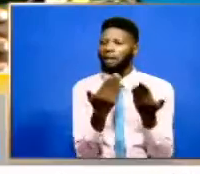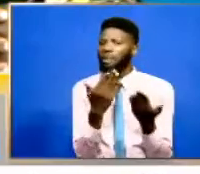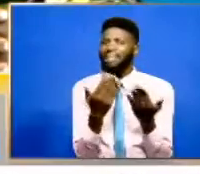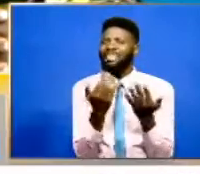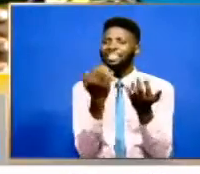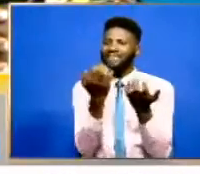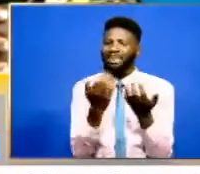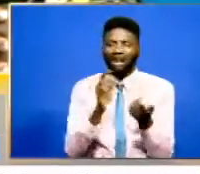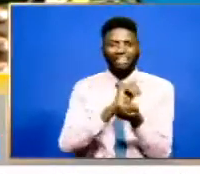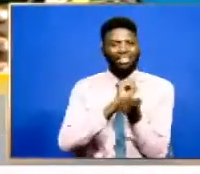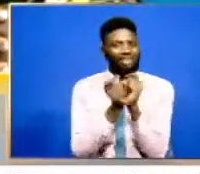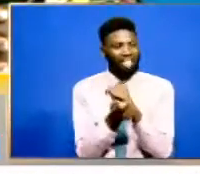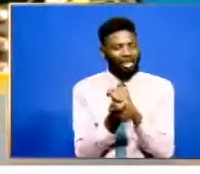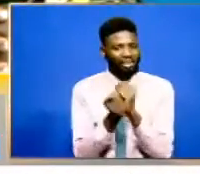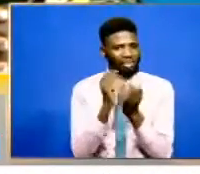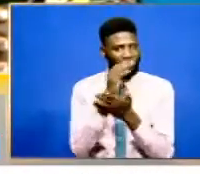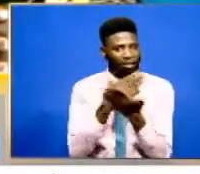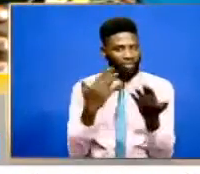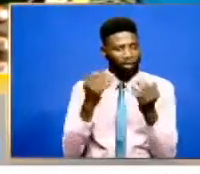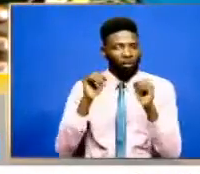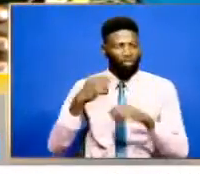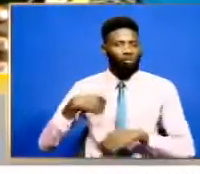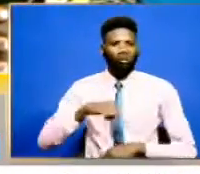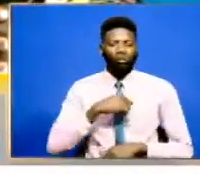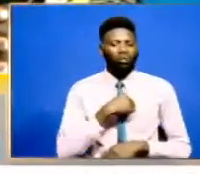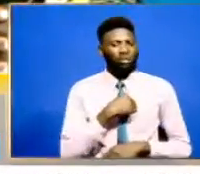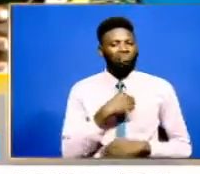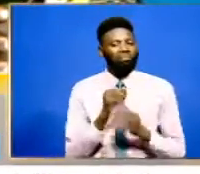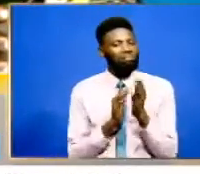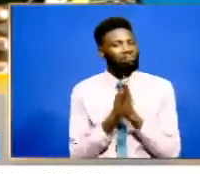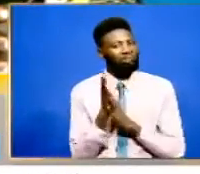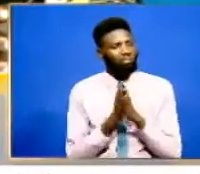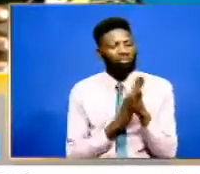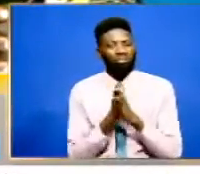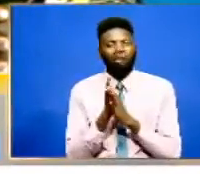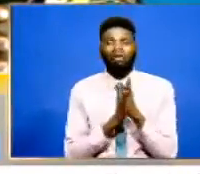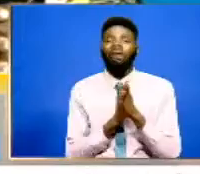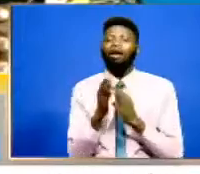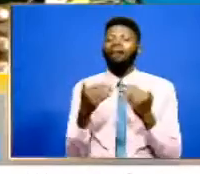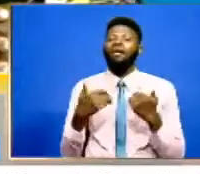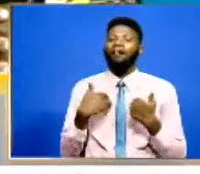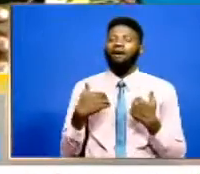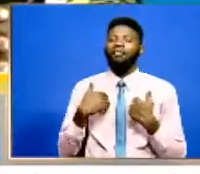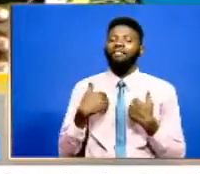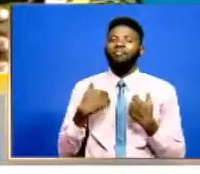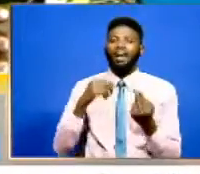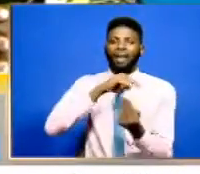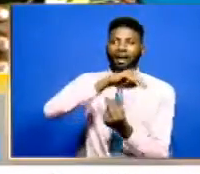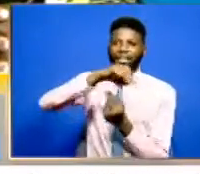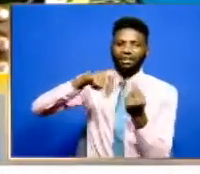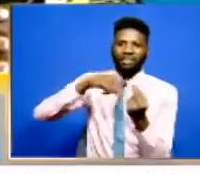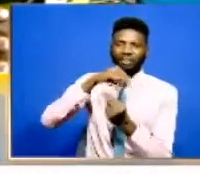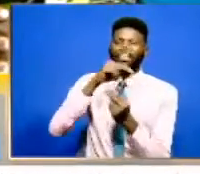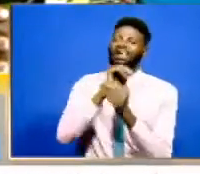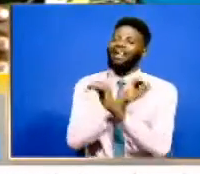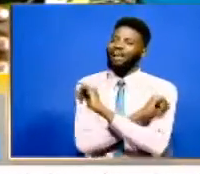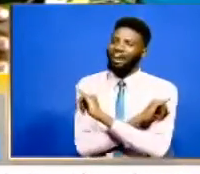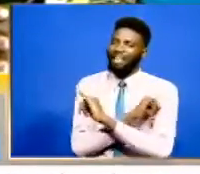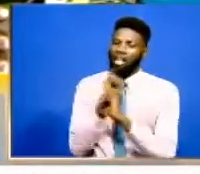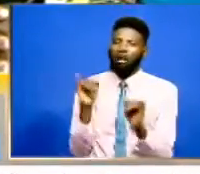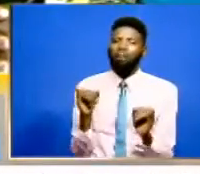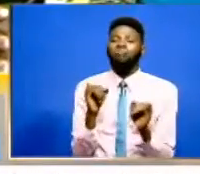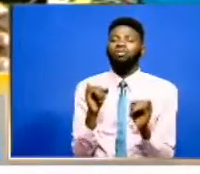may aspire to have the nature that you're talking about, a clean nature that will be friendly